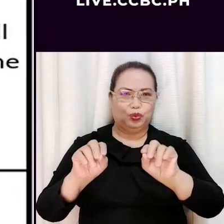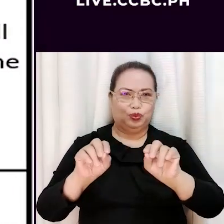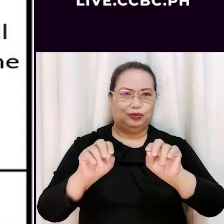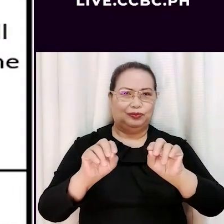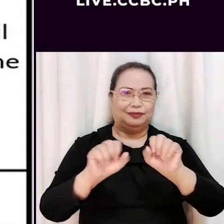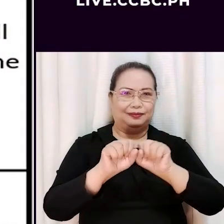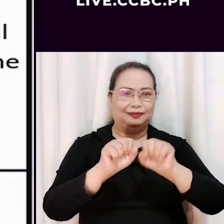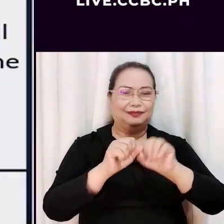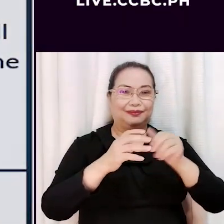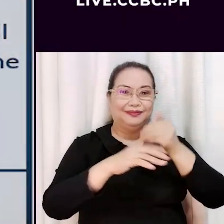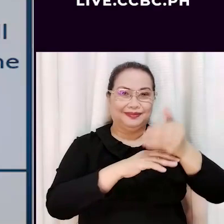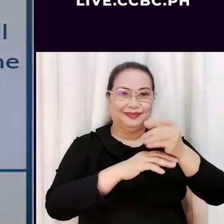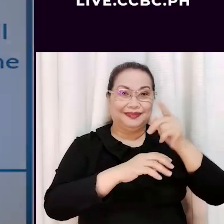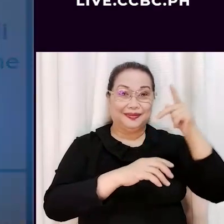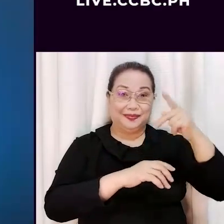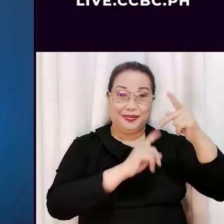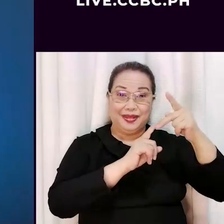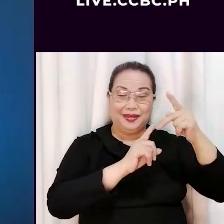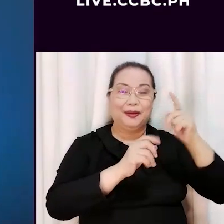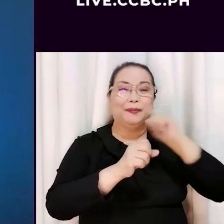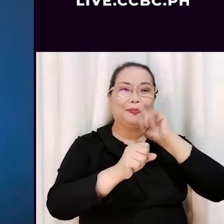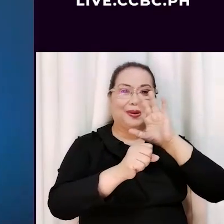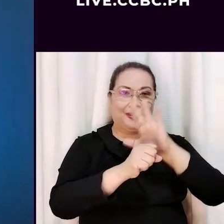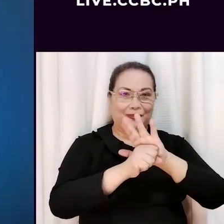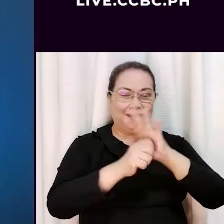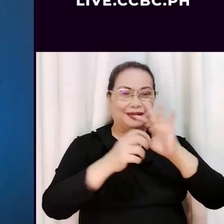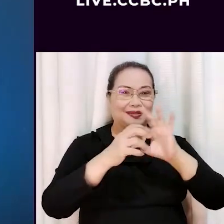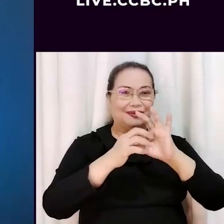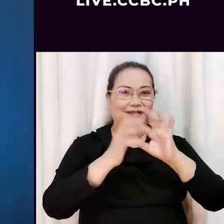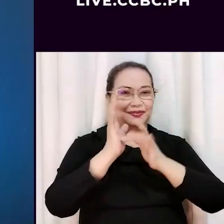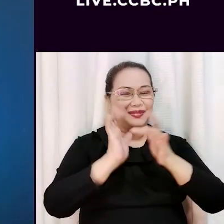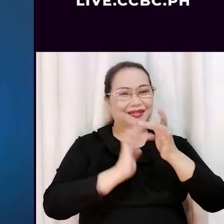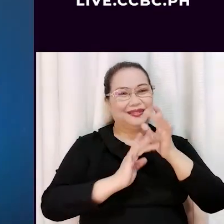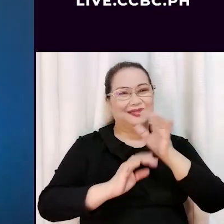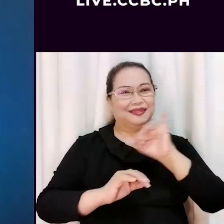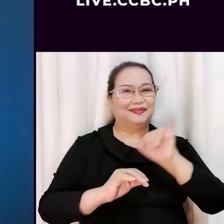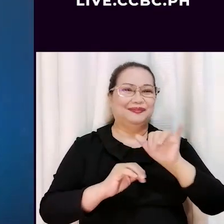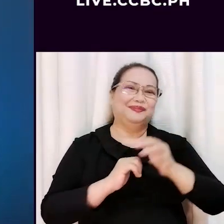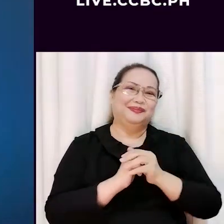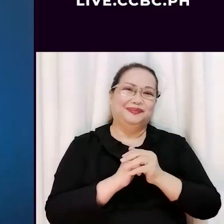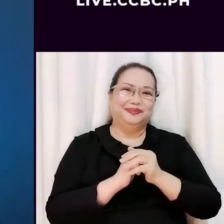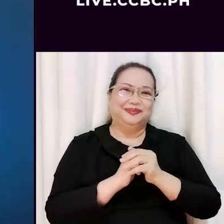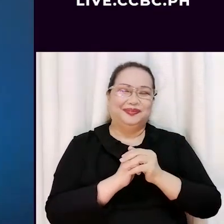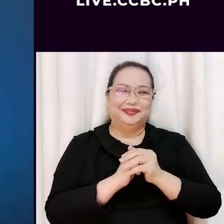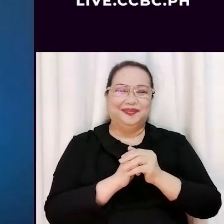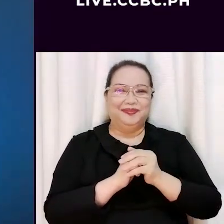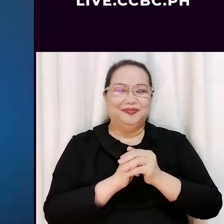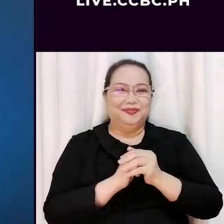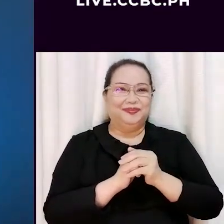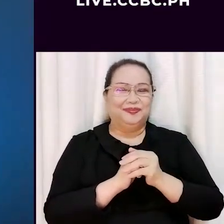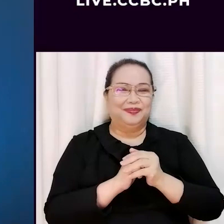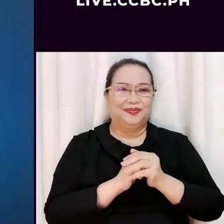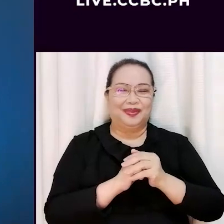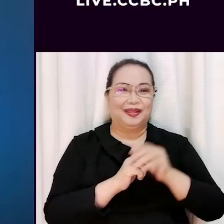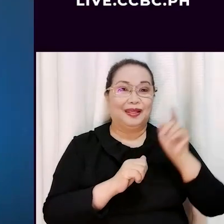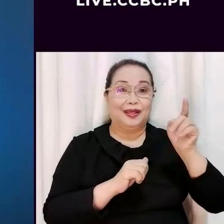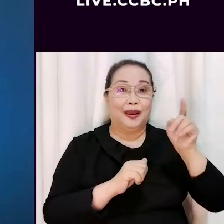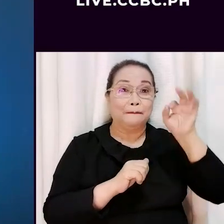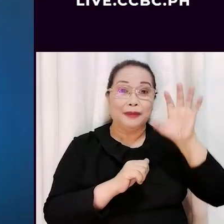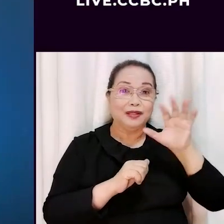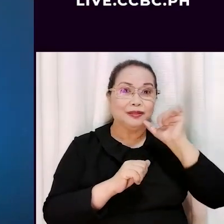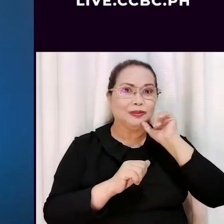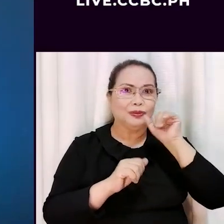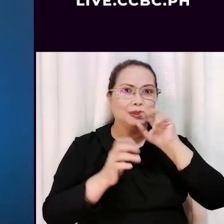And then the promise of Jesus if they obey. There. All right. I'm not going to read through this